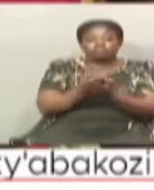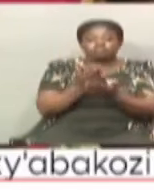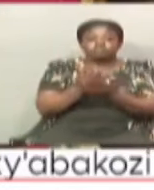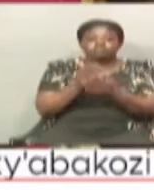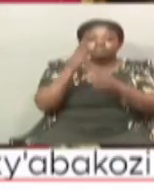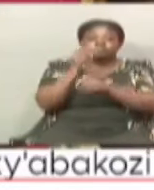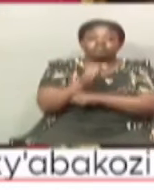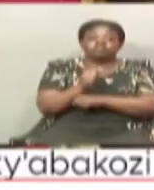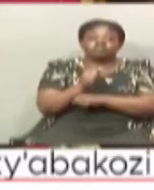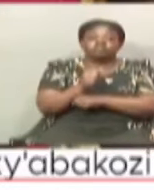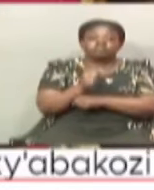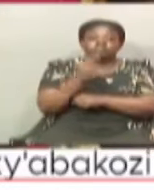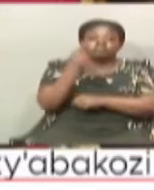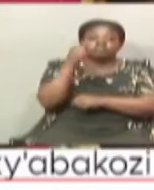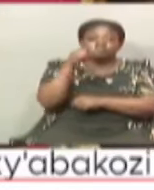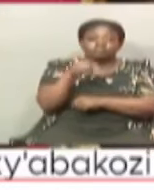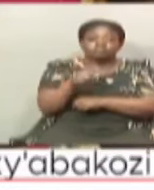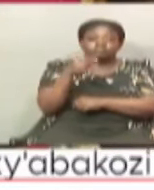of